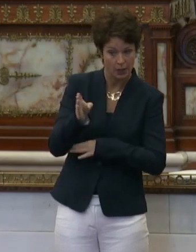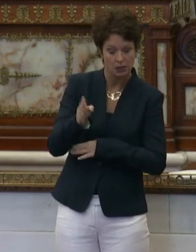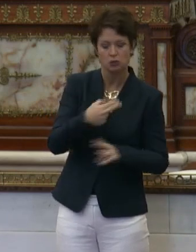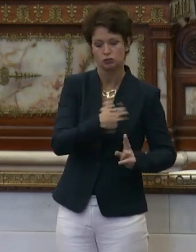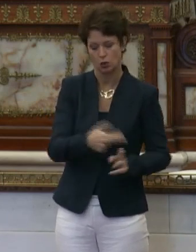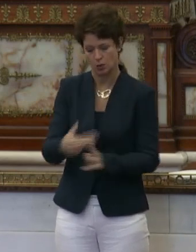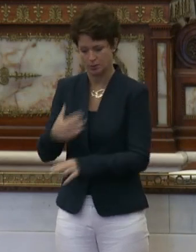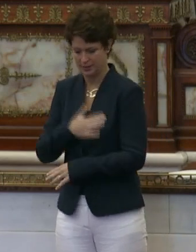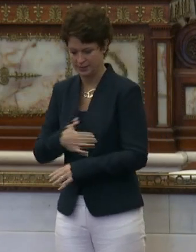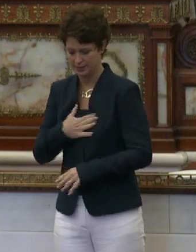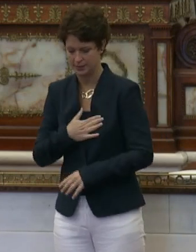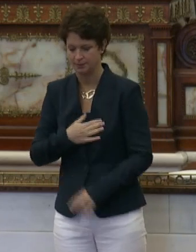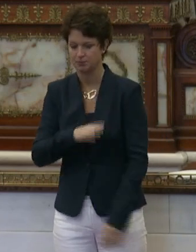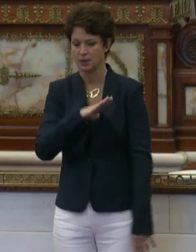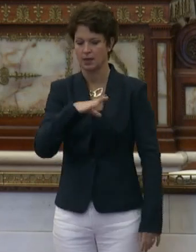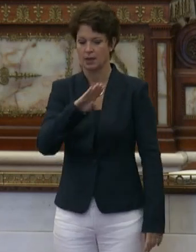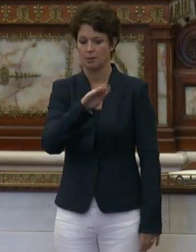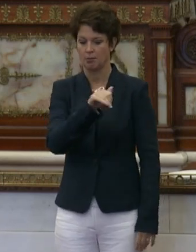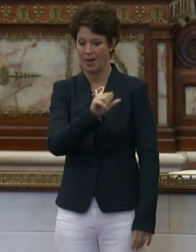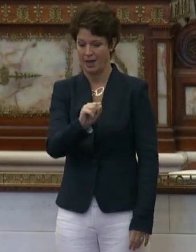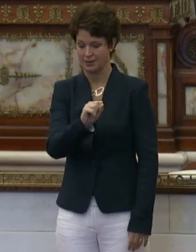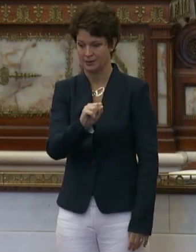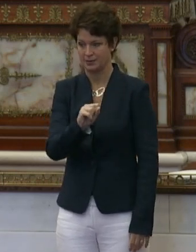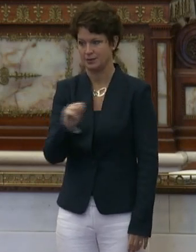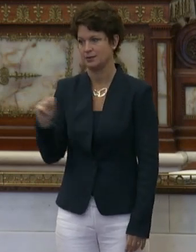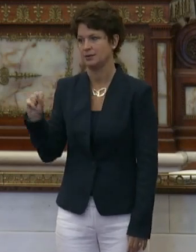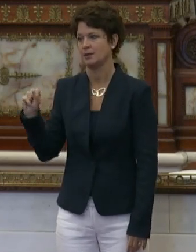call the roll. Councilwoman Bass?